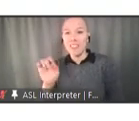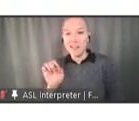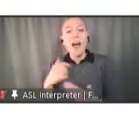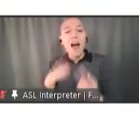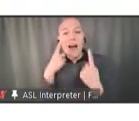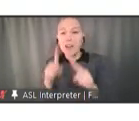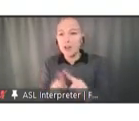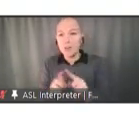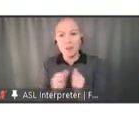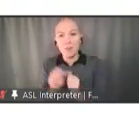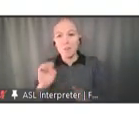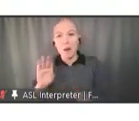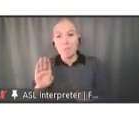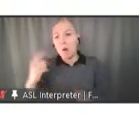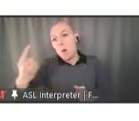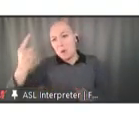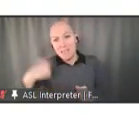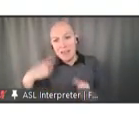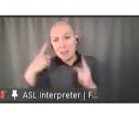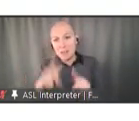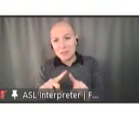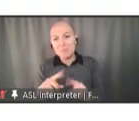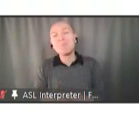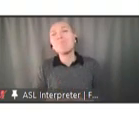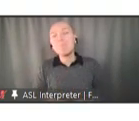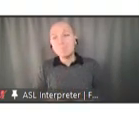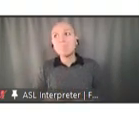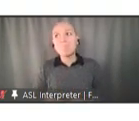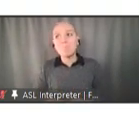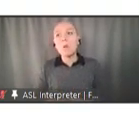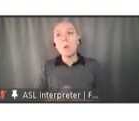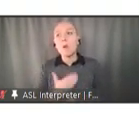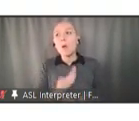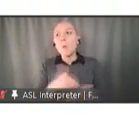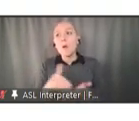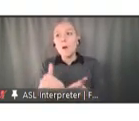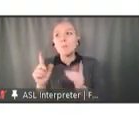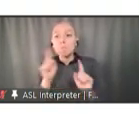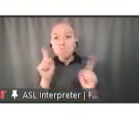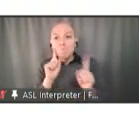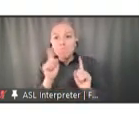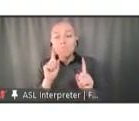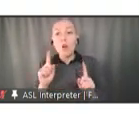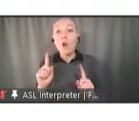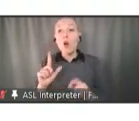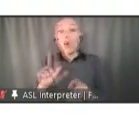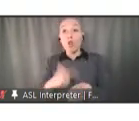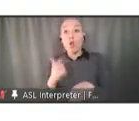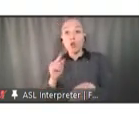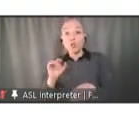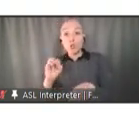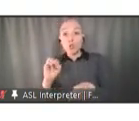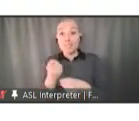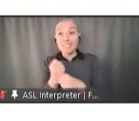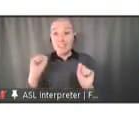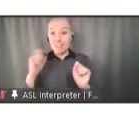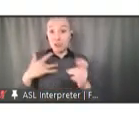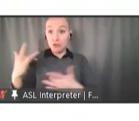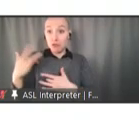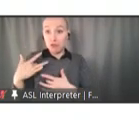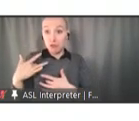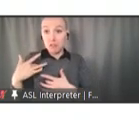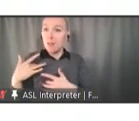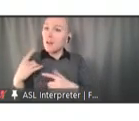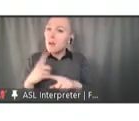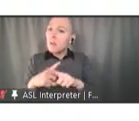I think we talk, well, so we hear a lot about concerns about long-term safety. We don't talk at all about the long-term effects